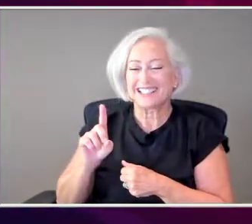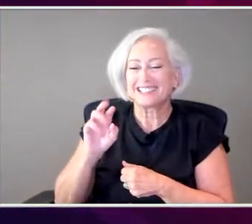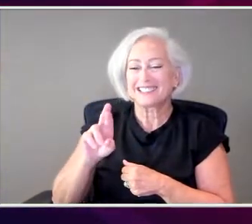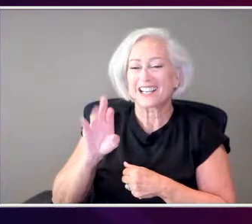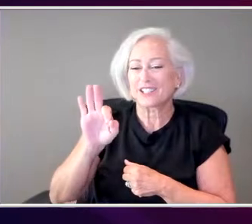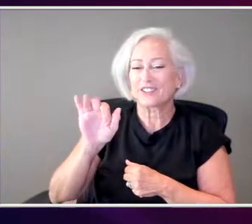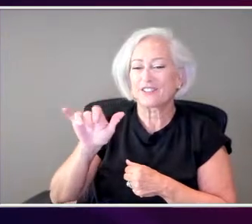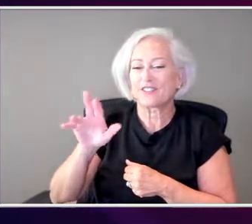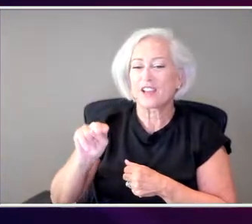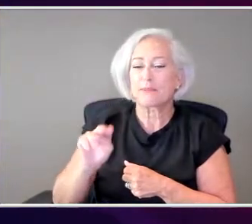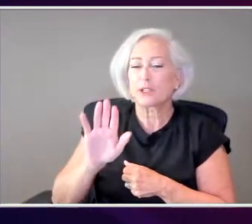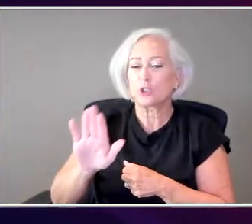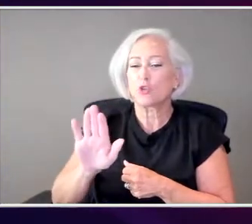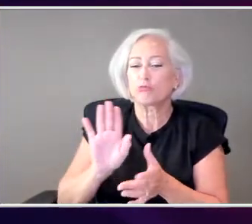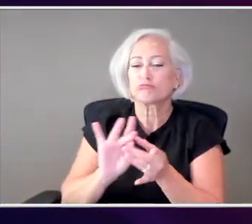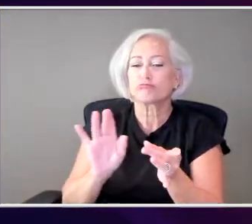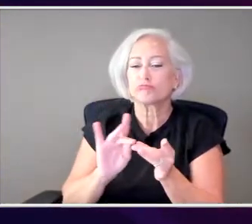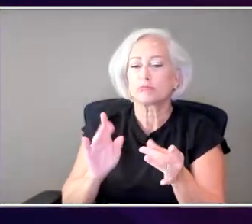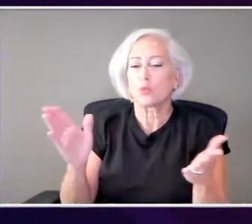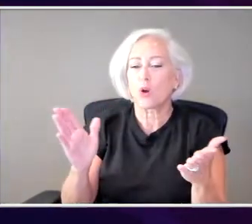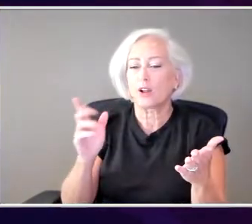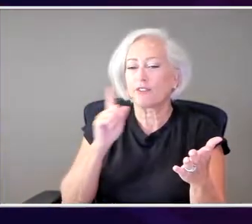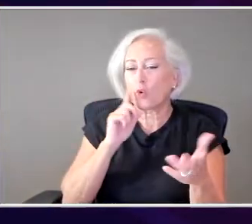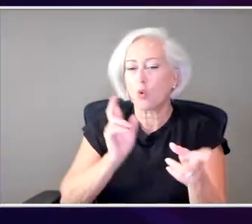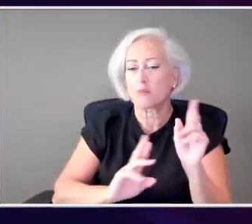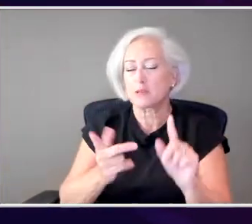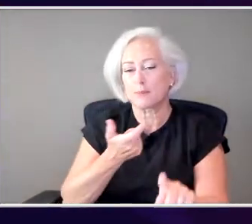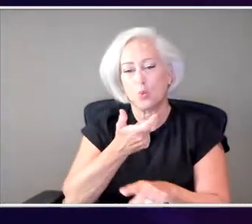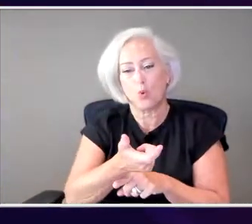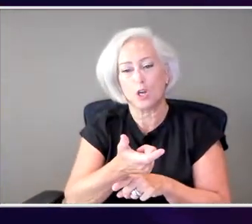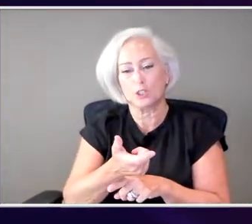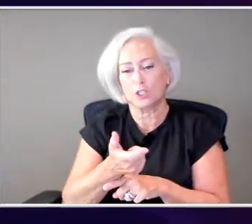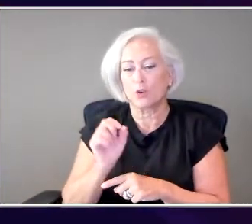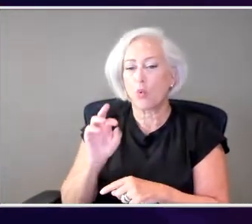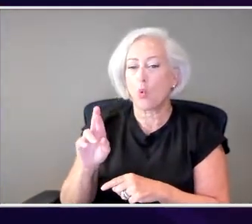be your message to our viewers or to Angela?